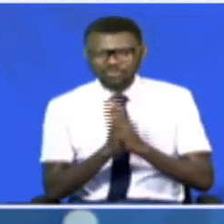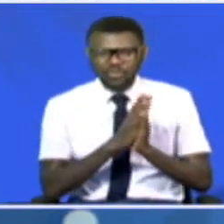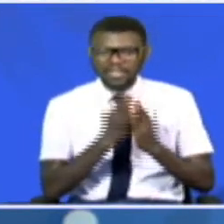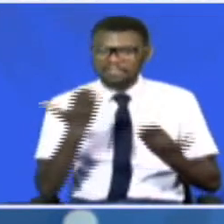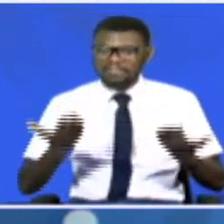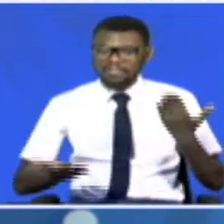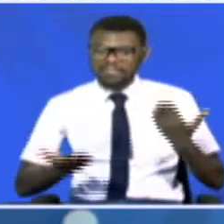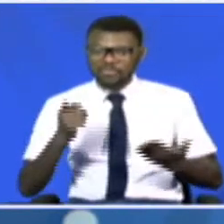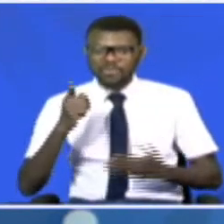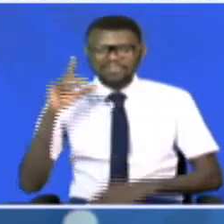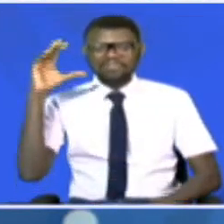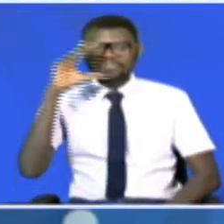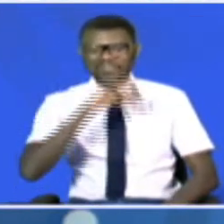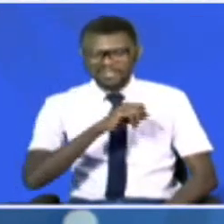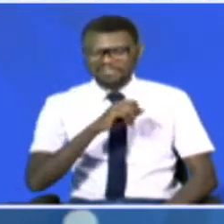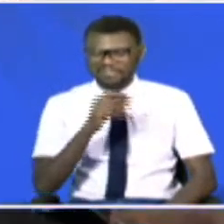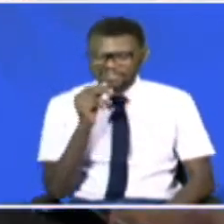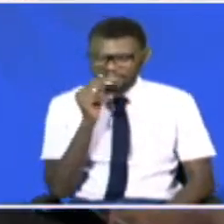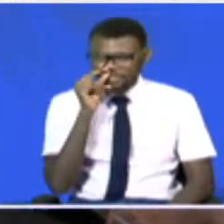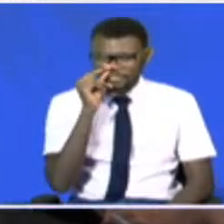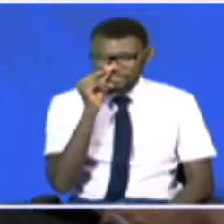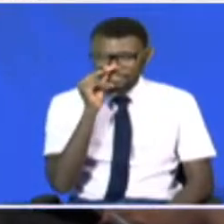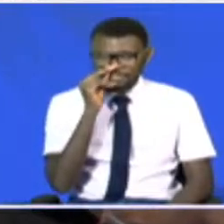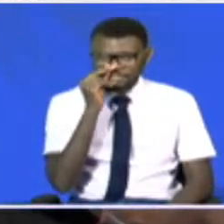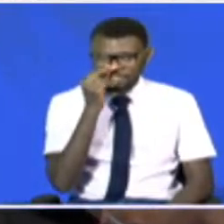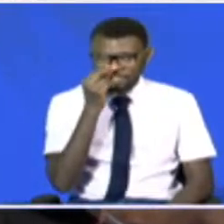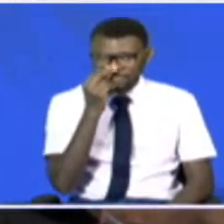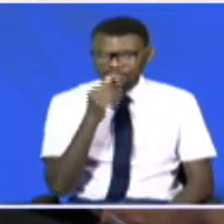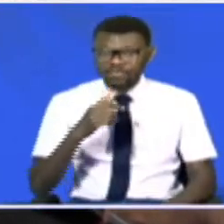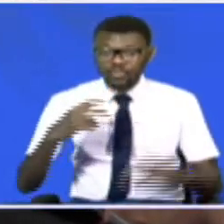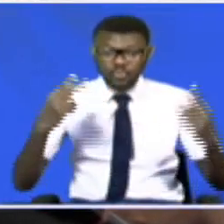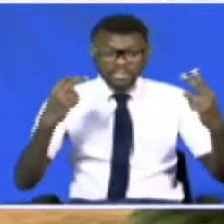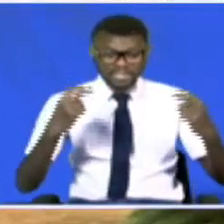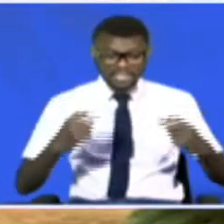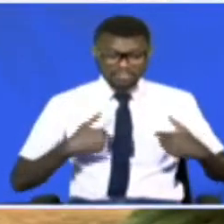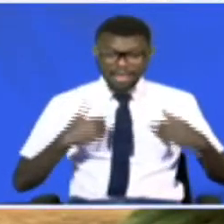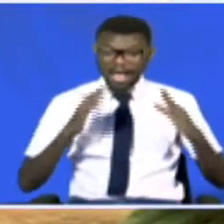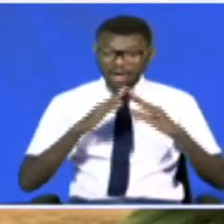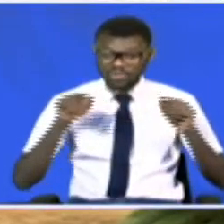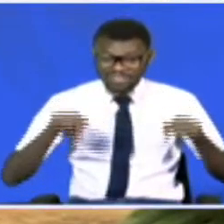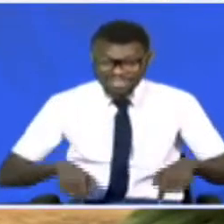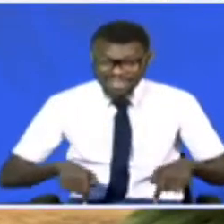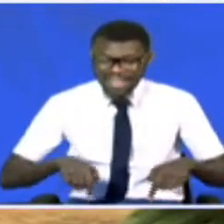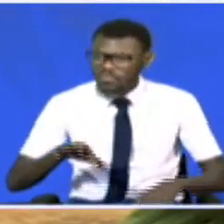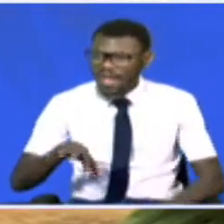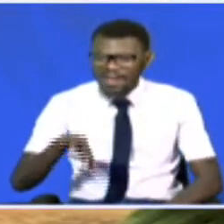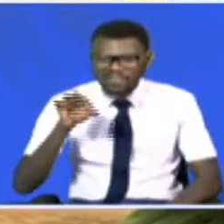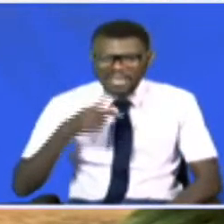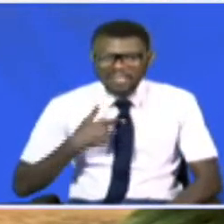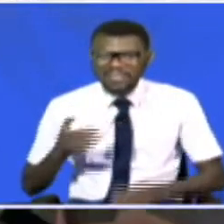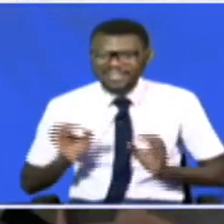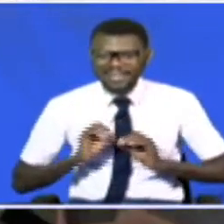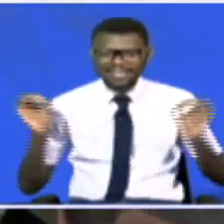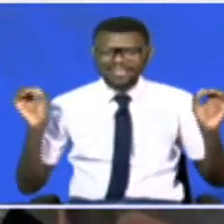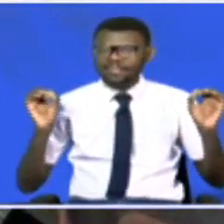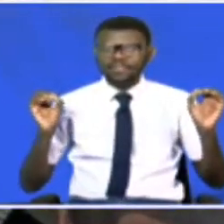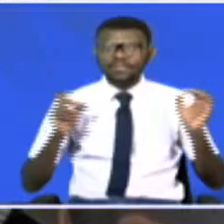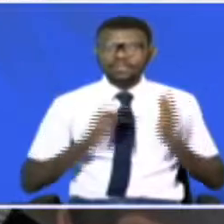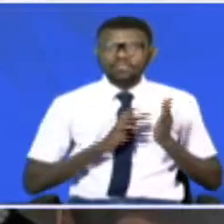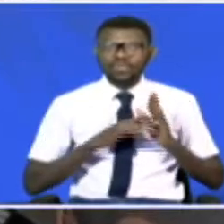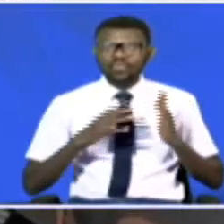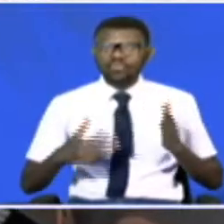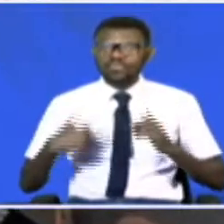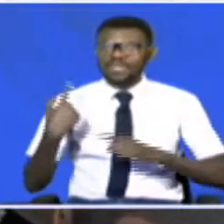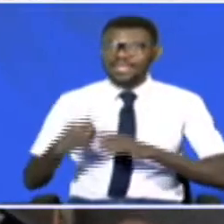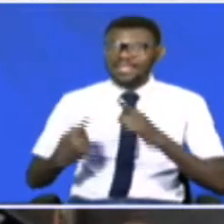in the following story. Stop looking for me in this house. You'll never find me. What do you mean, Jimmy?